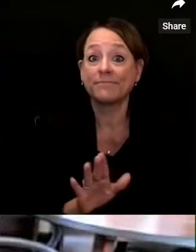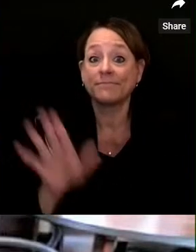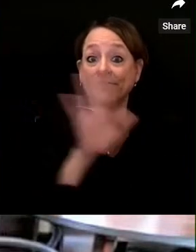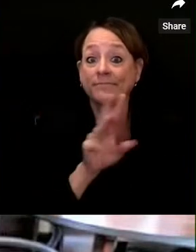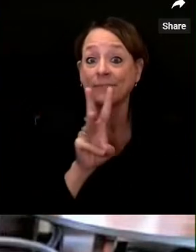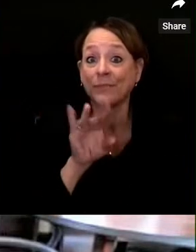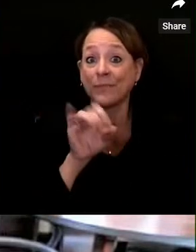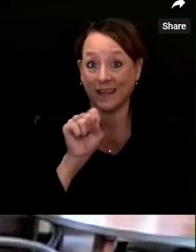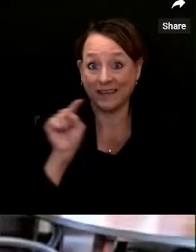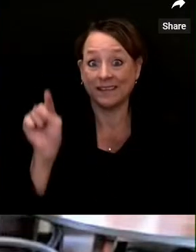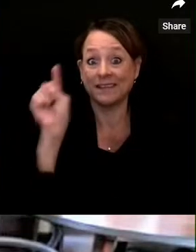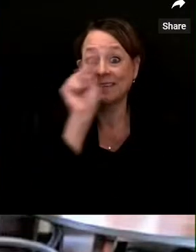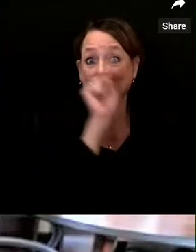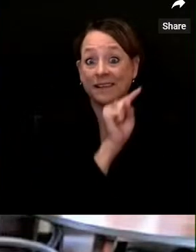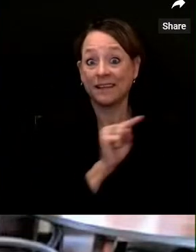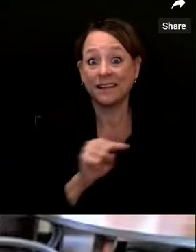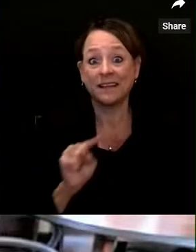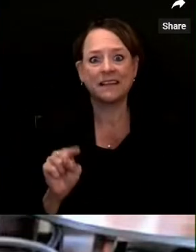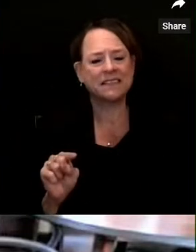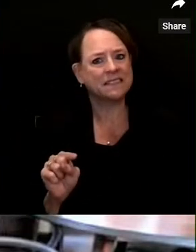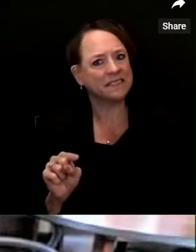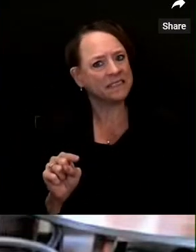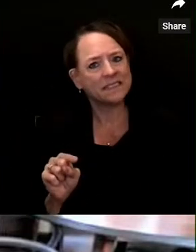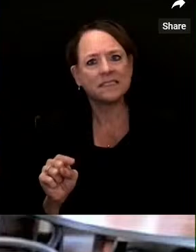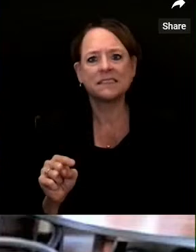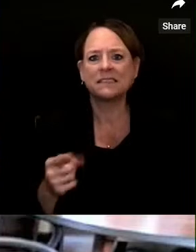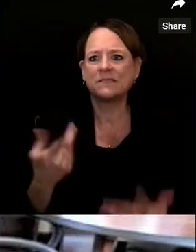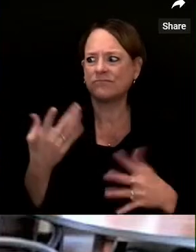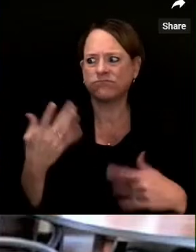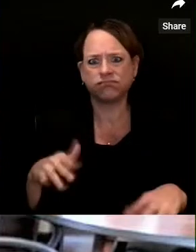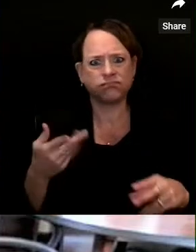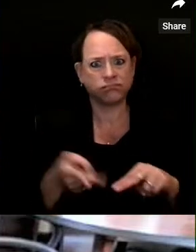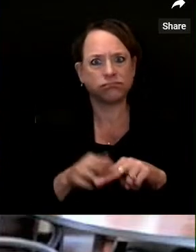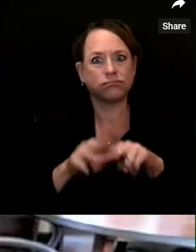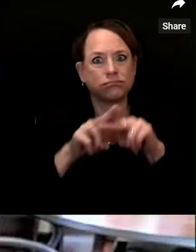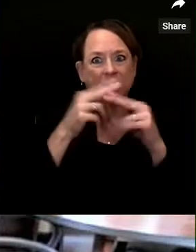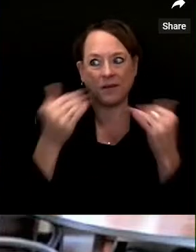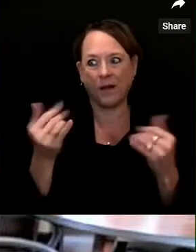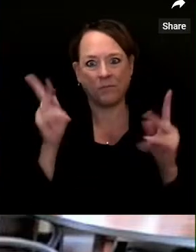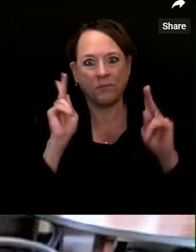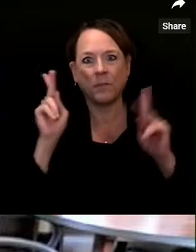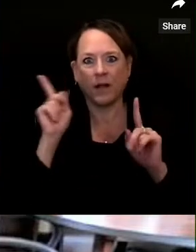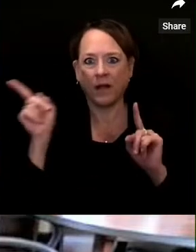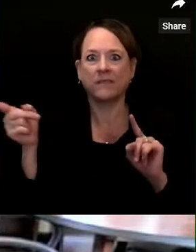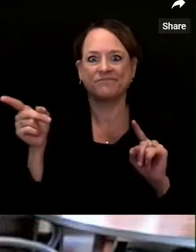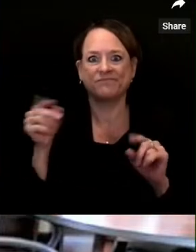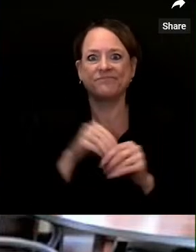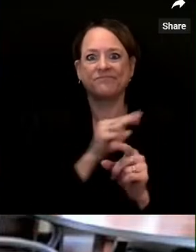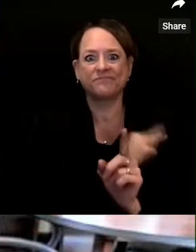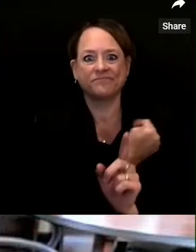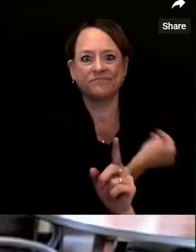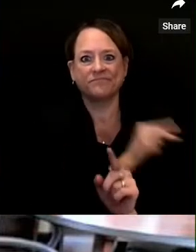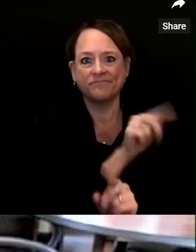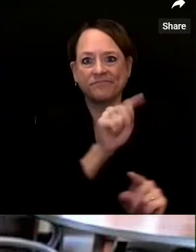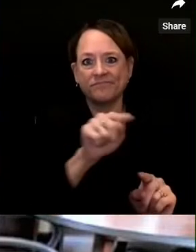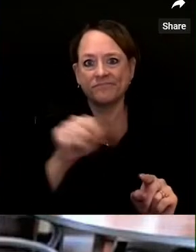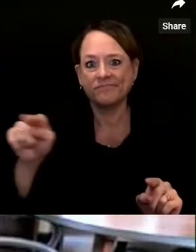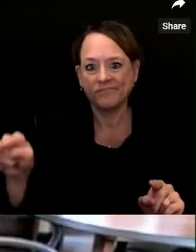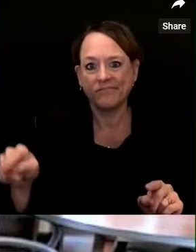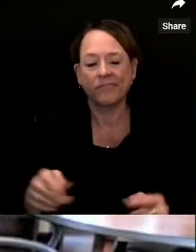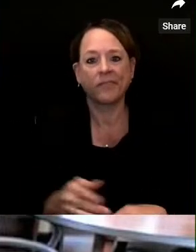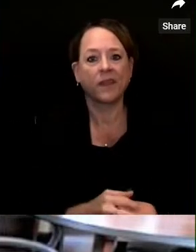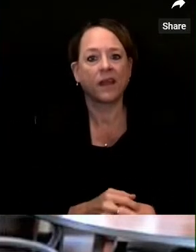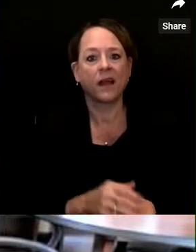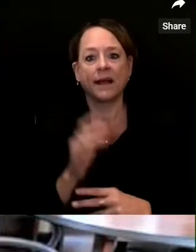this increase in disease activity. Across our state today, only about 5%